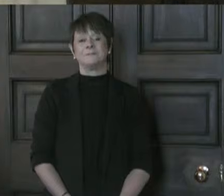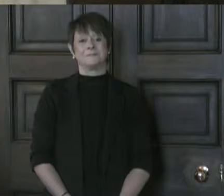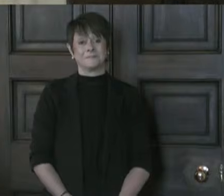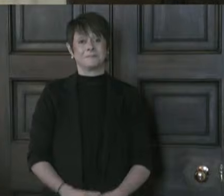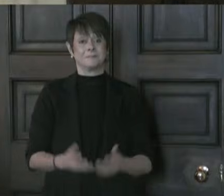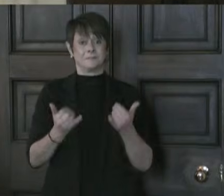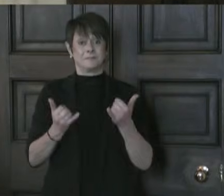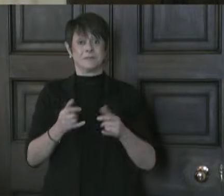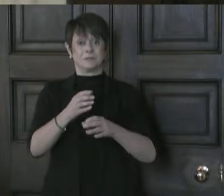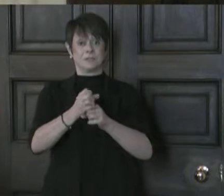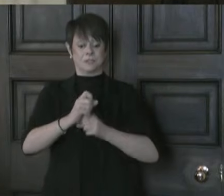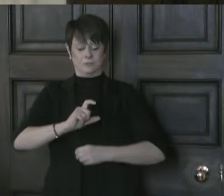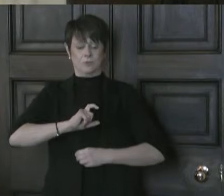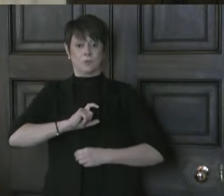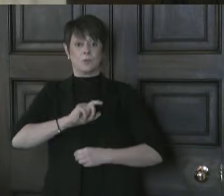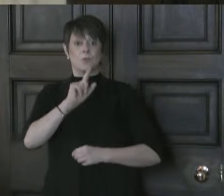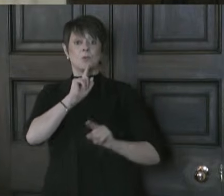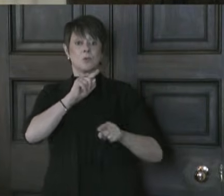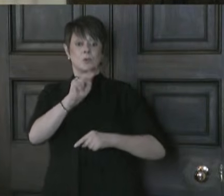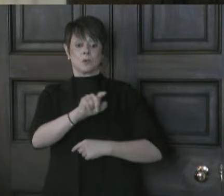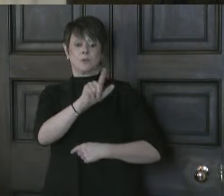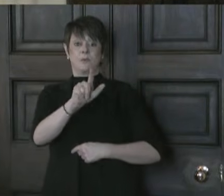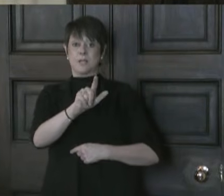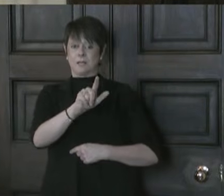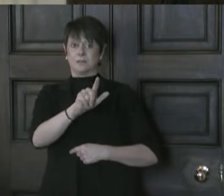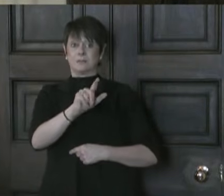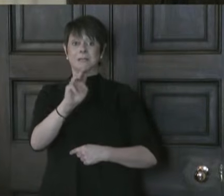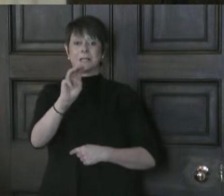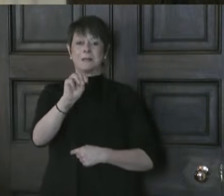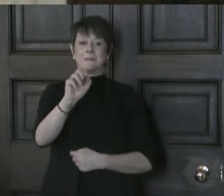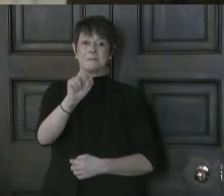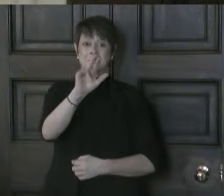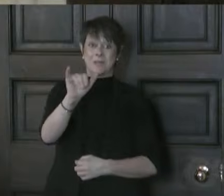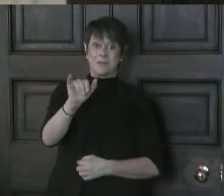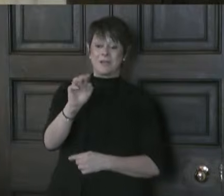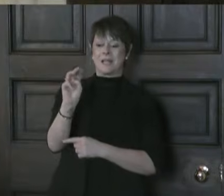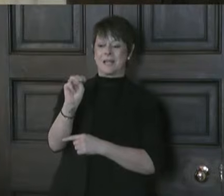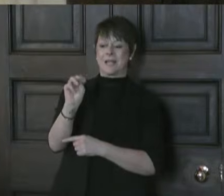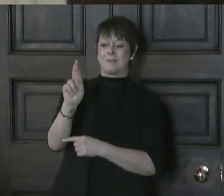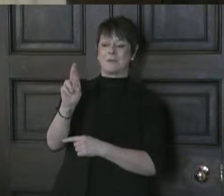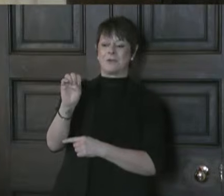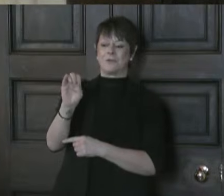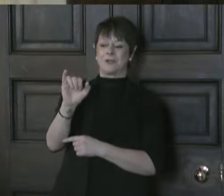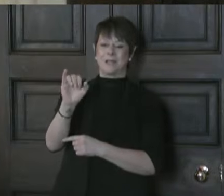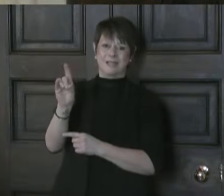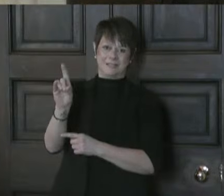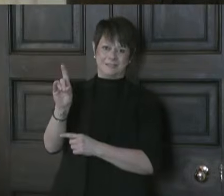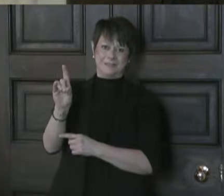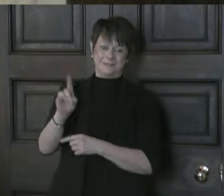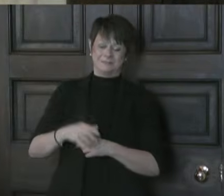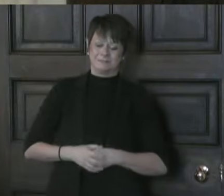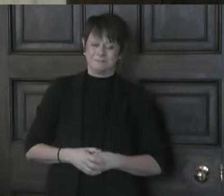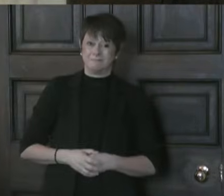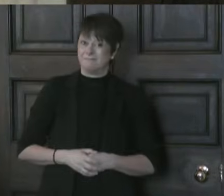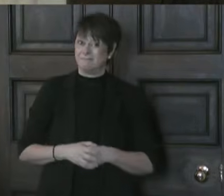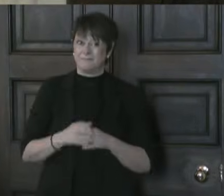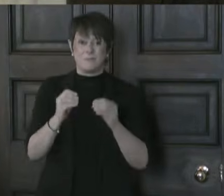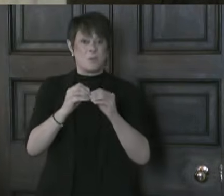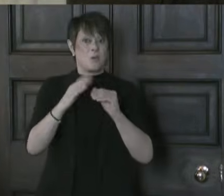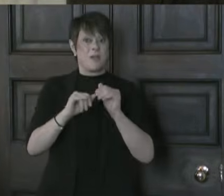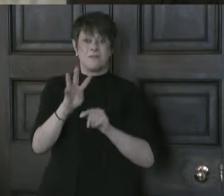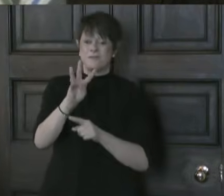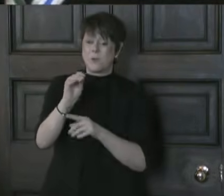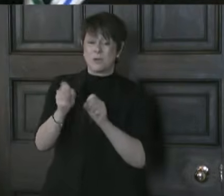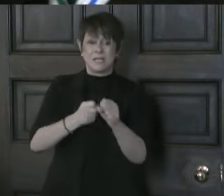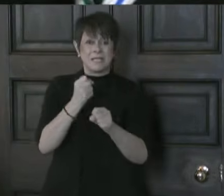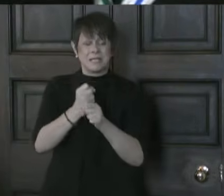To receive the Order of Newfoundland and Labrador, Mary M. Reed. For more than 40 years, Mary